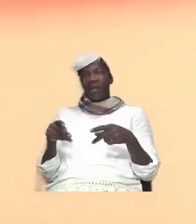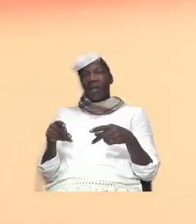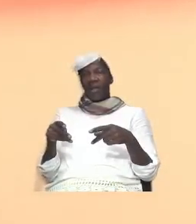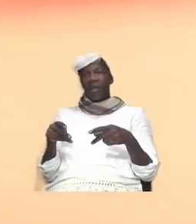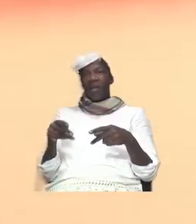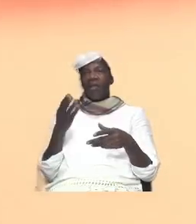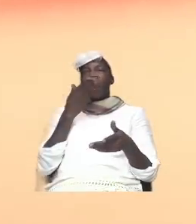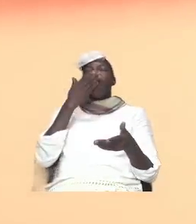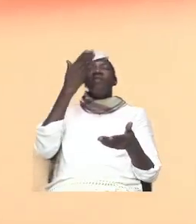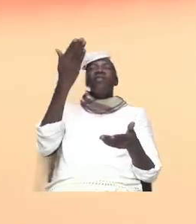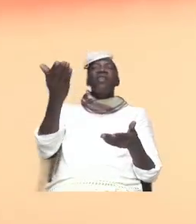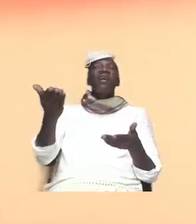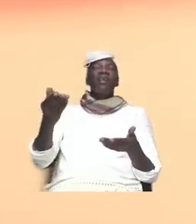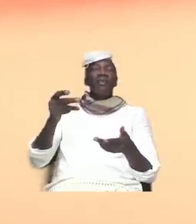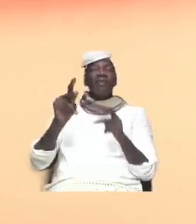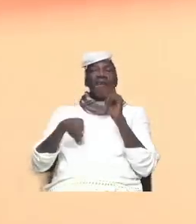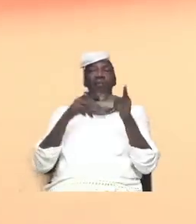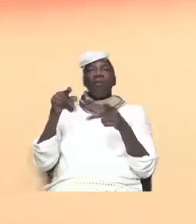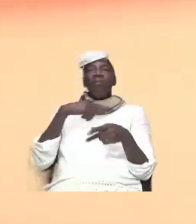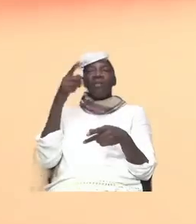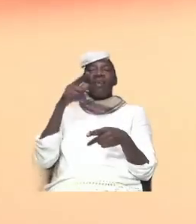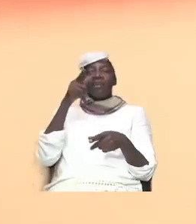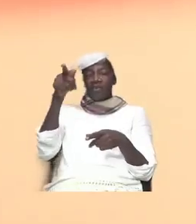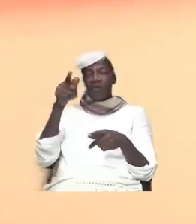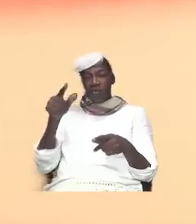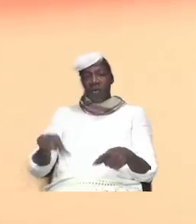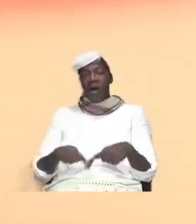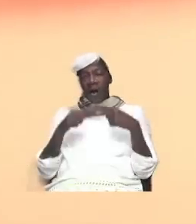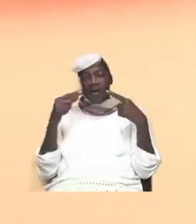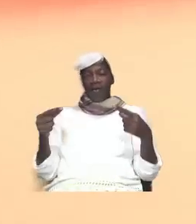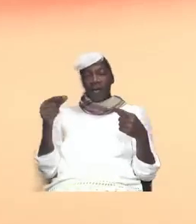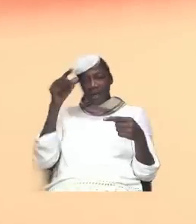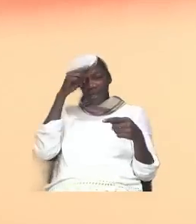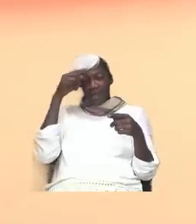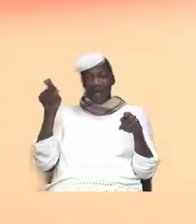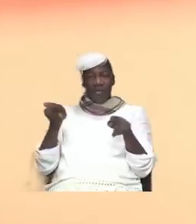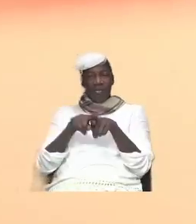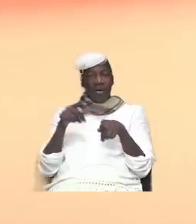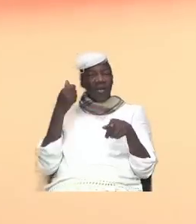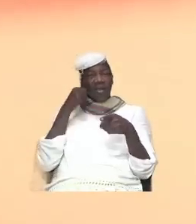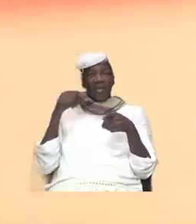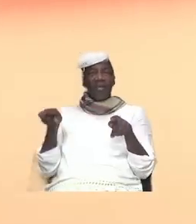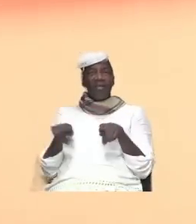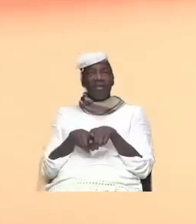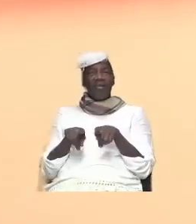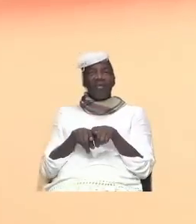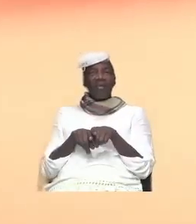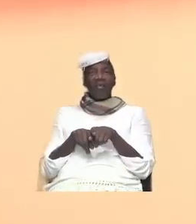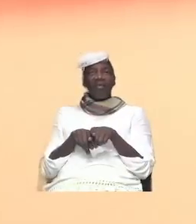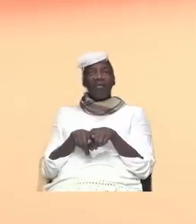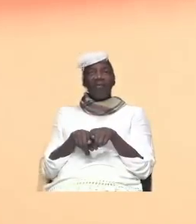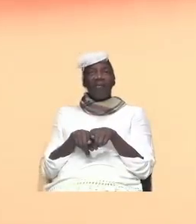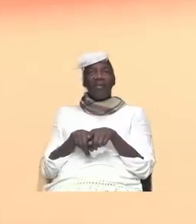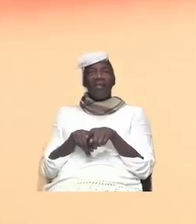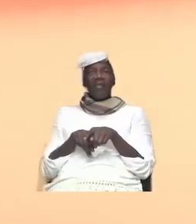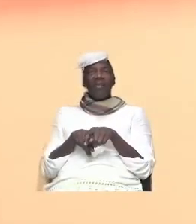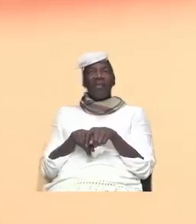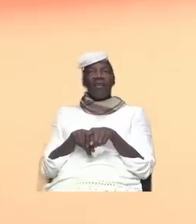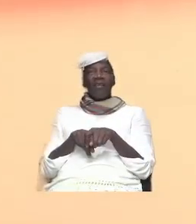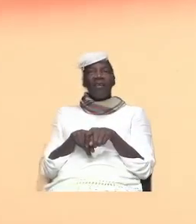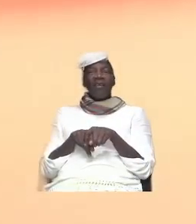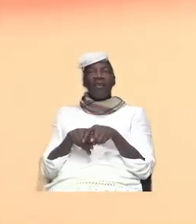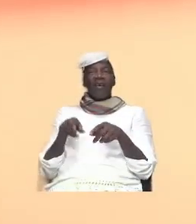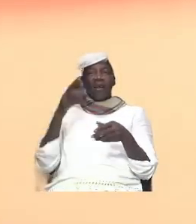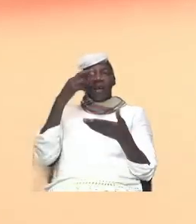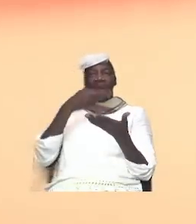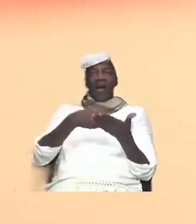their thanks. And they say, you're a great brethren, you're a great sister, you're a great brother, your